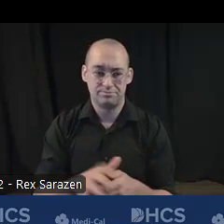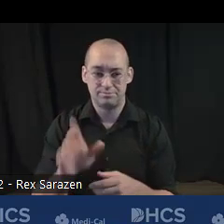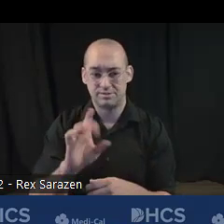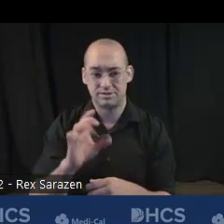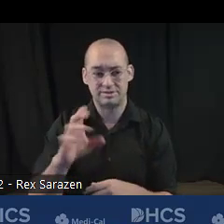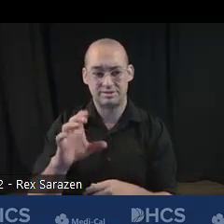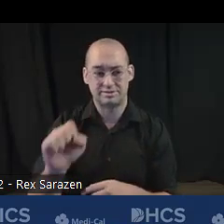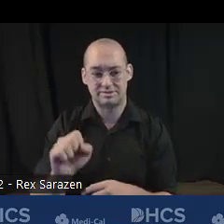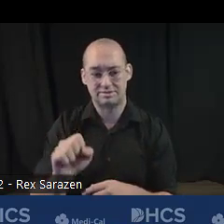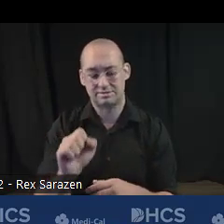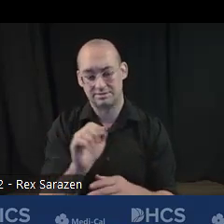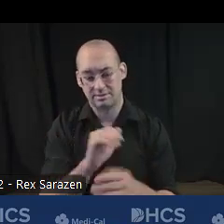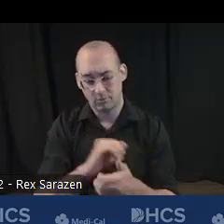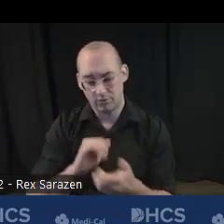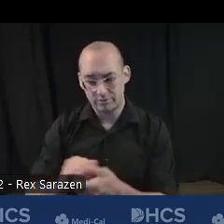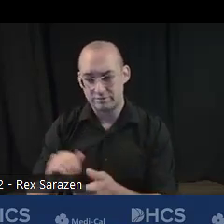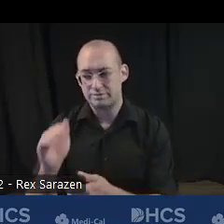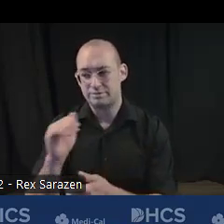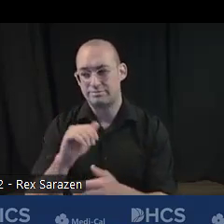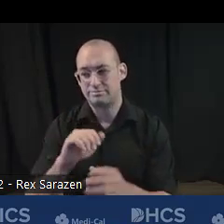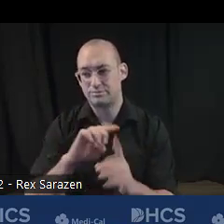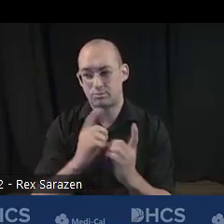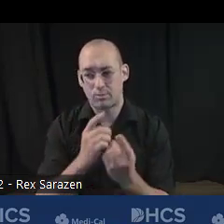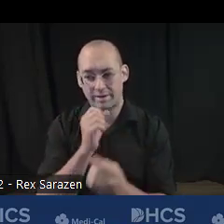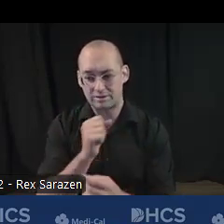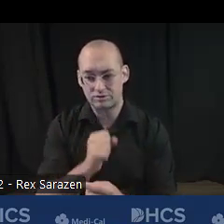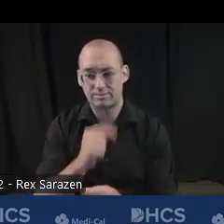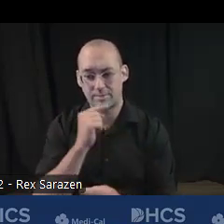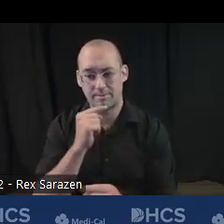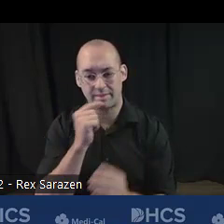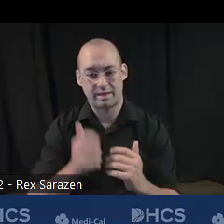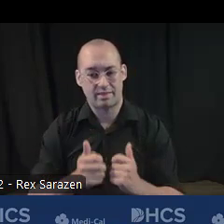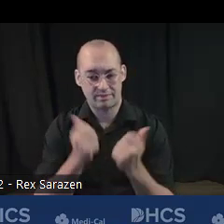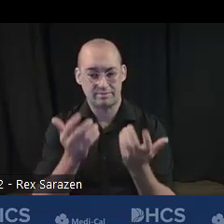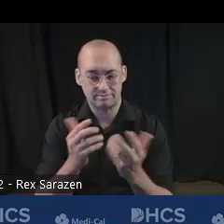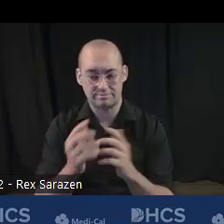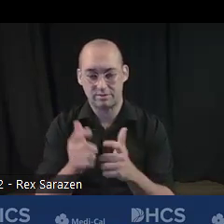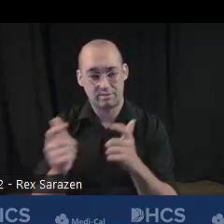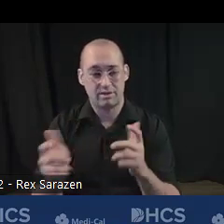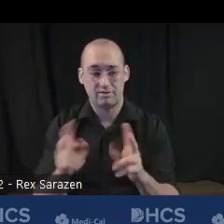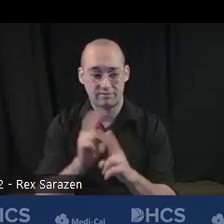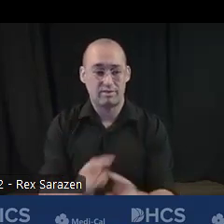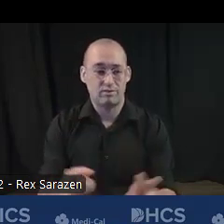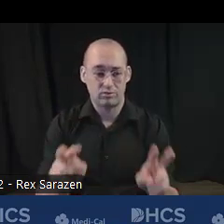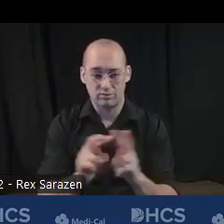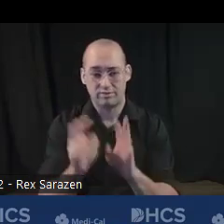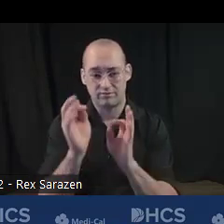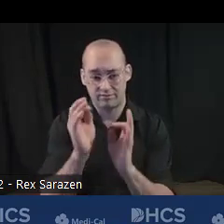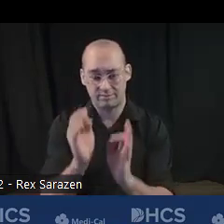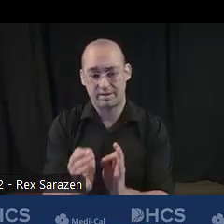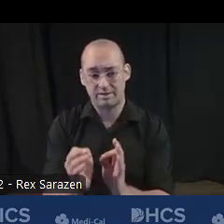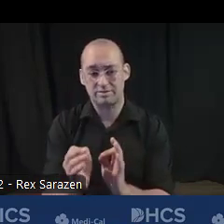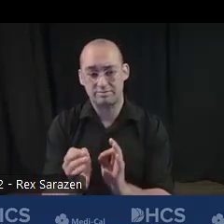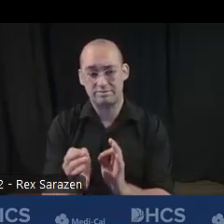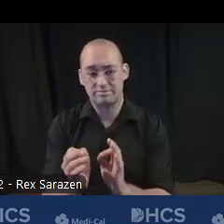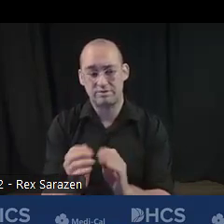DHCS and our partners at Department of Aging and Department of Public Health have seen tremendous value in the feedback that we've received from the focused stakeholder